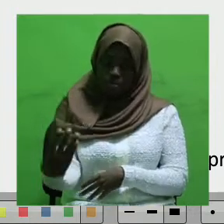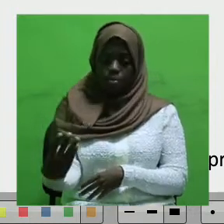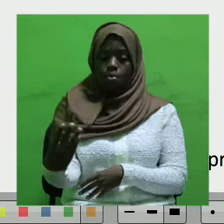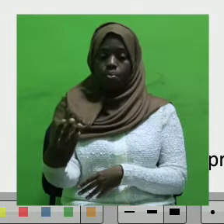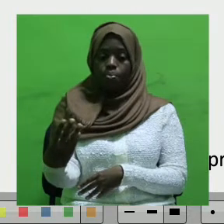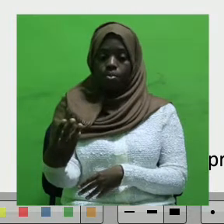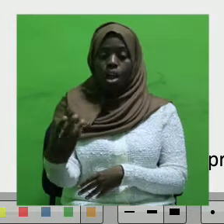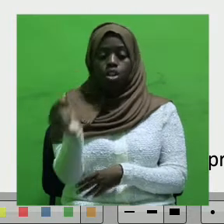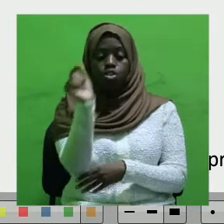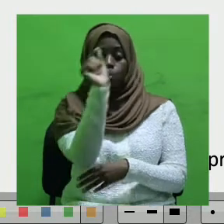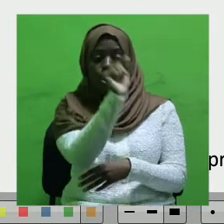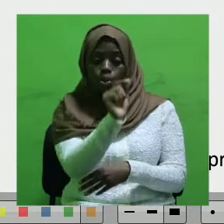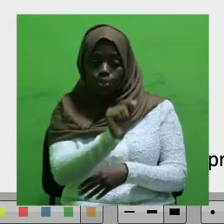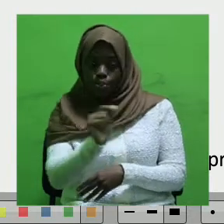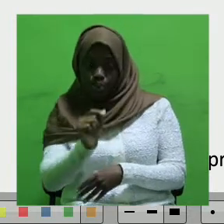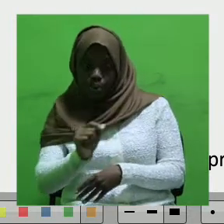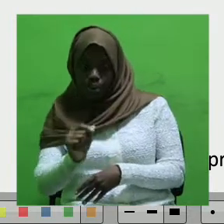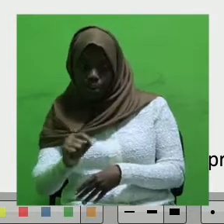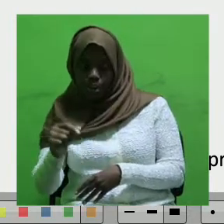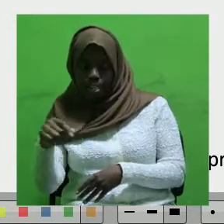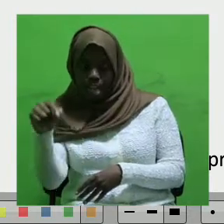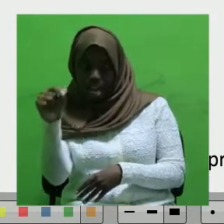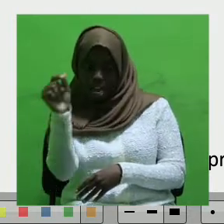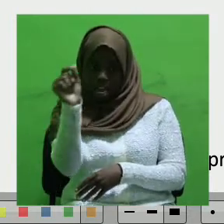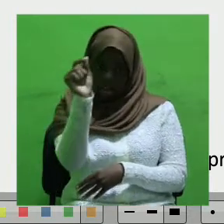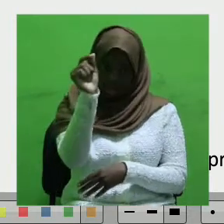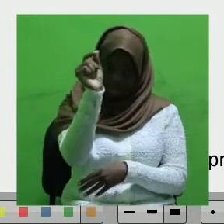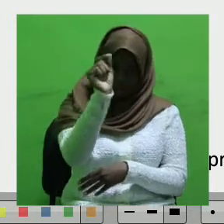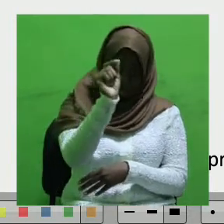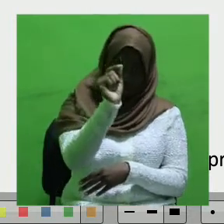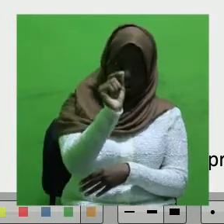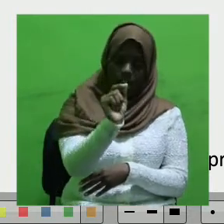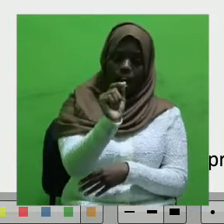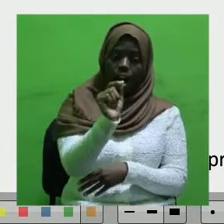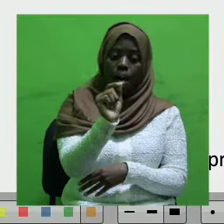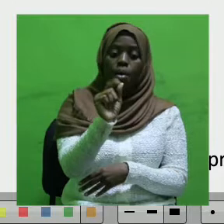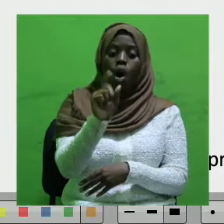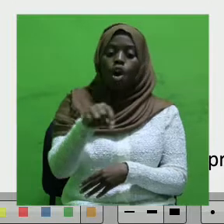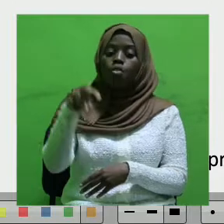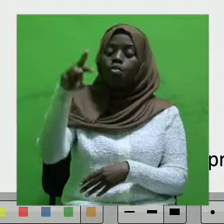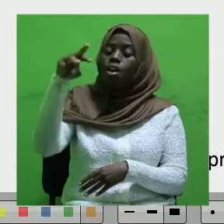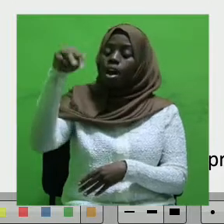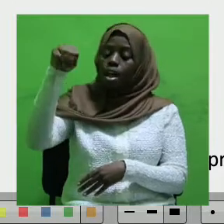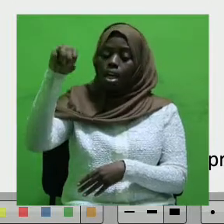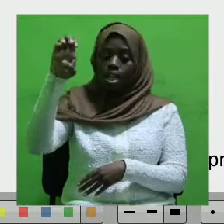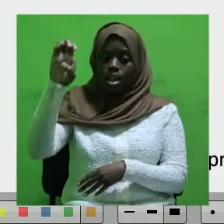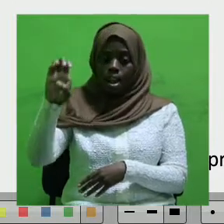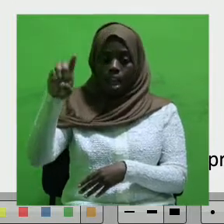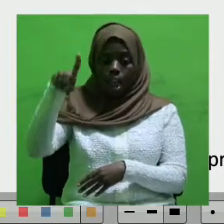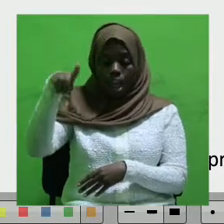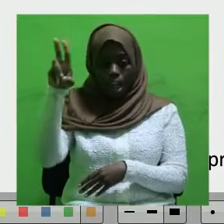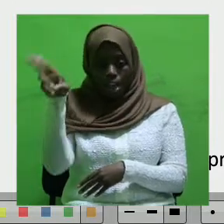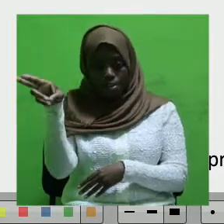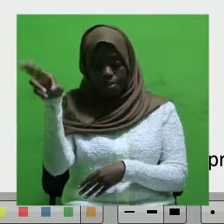being required to draw a diagram which is labeled is very necessary, and a biology student